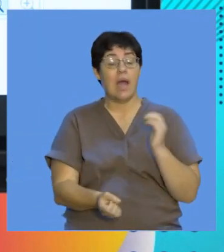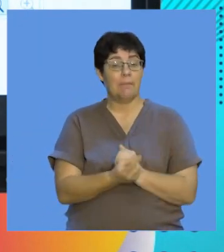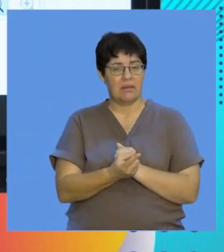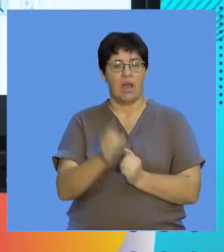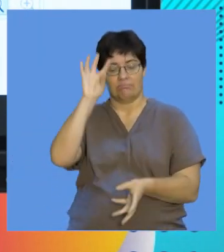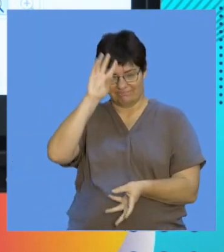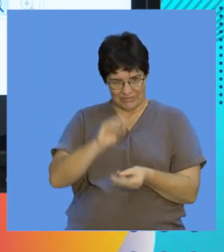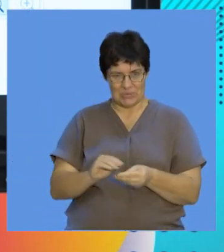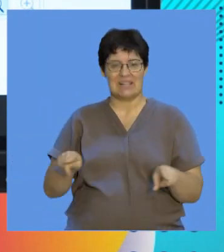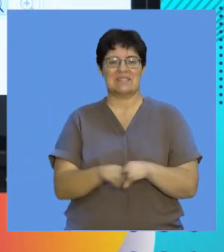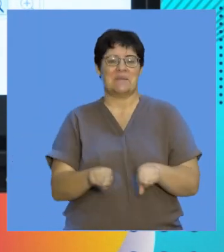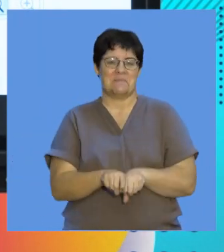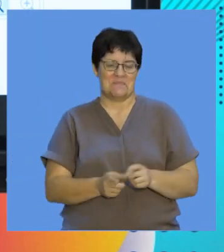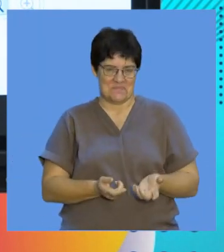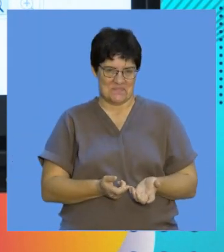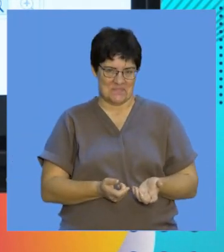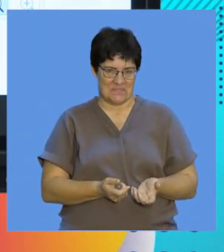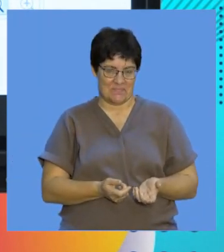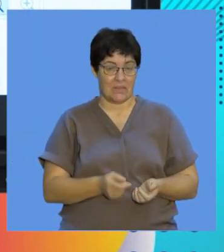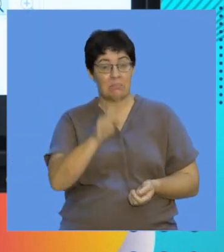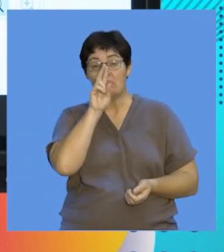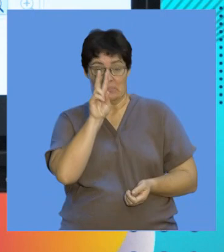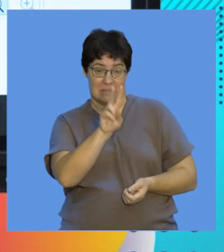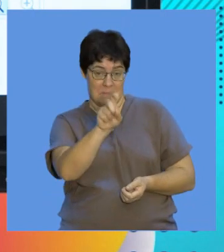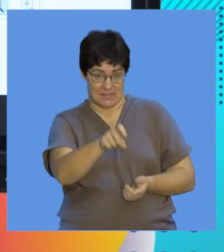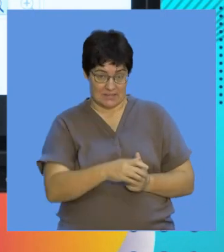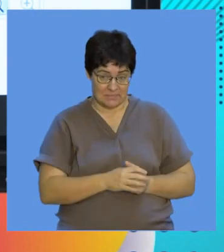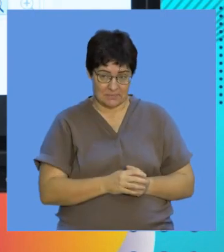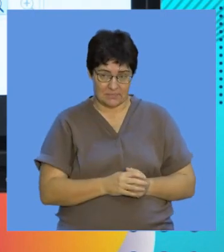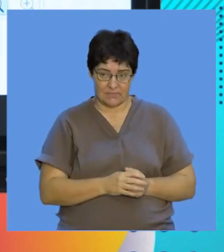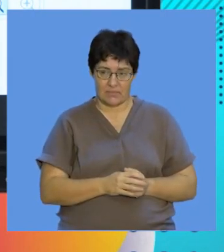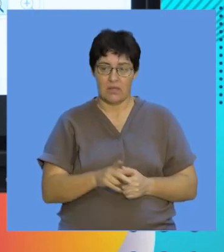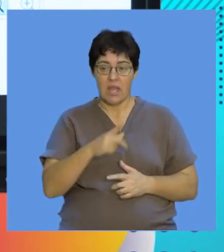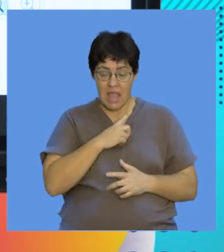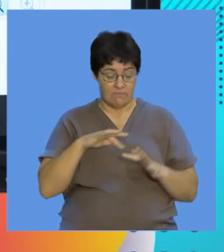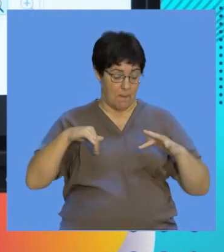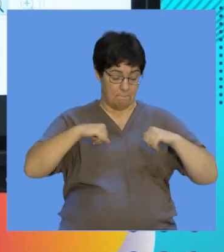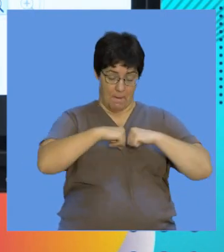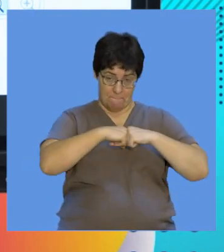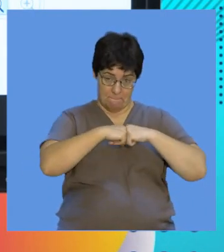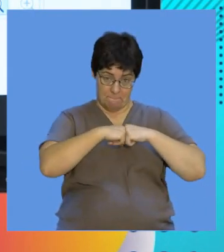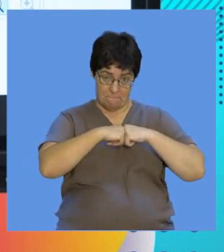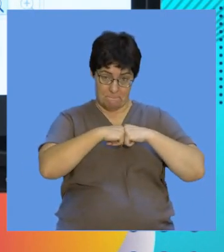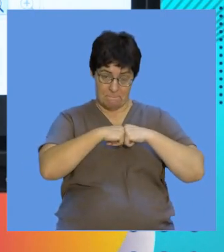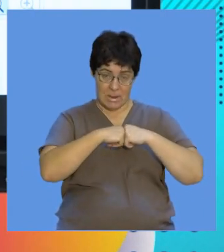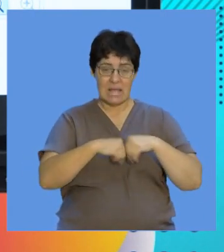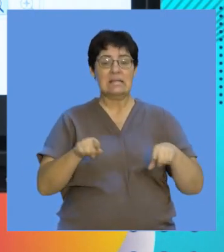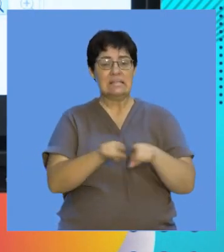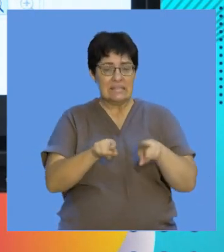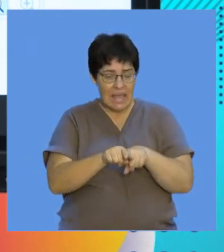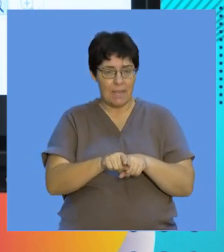same now. I also need you to see something. When they stick together, they both end up with the same